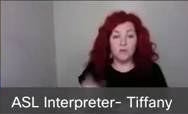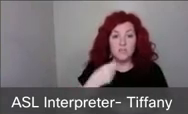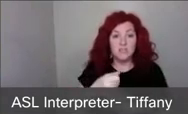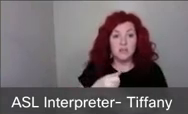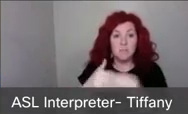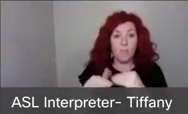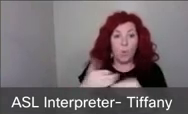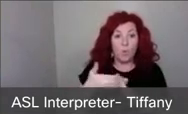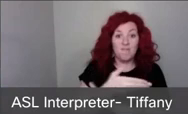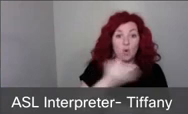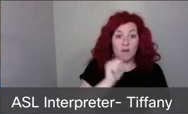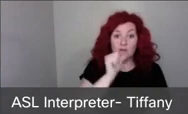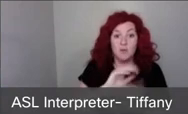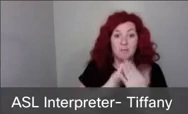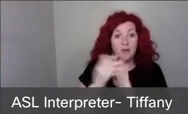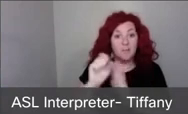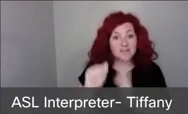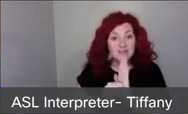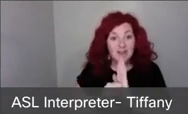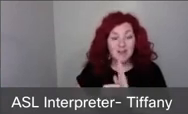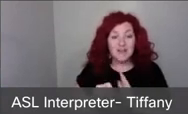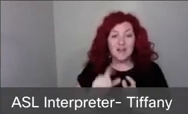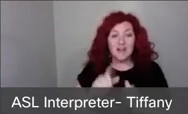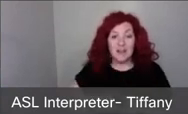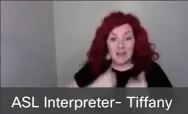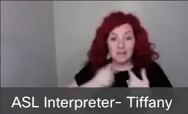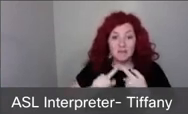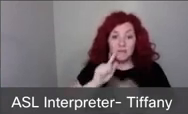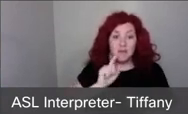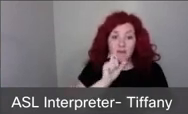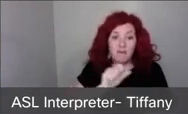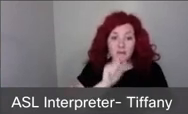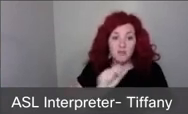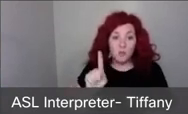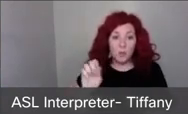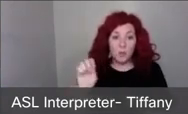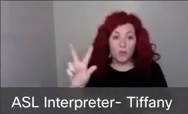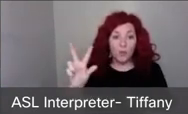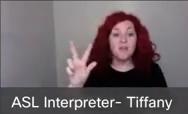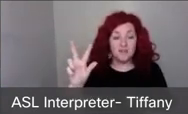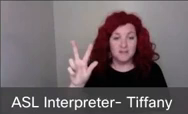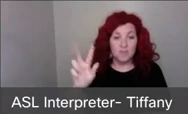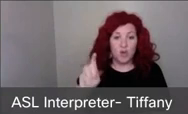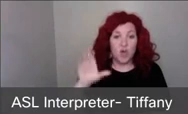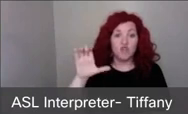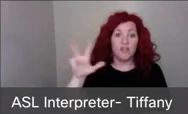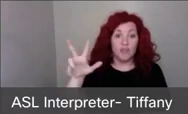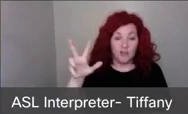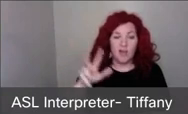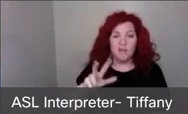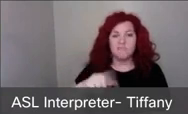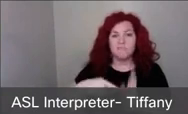became a state, lived to be 103. I represent the voice of many